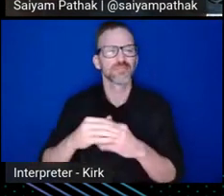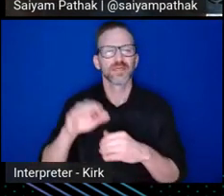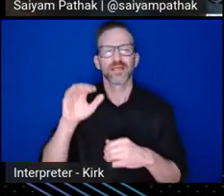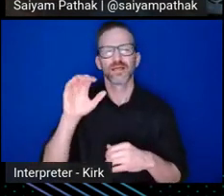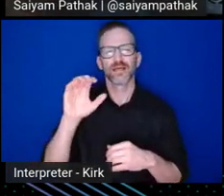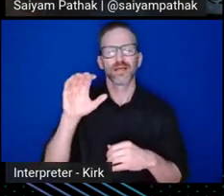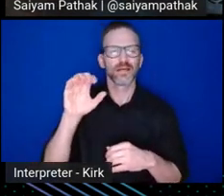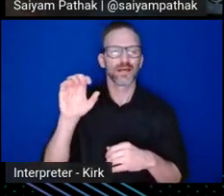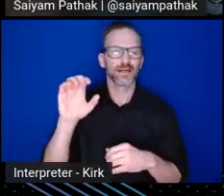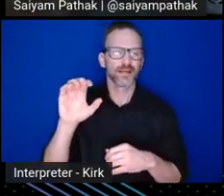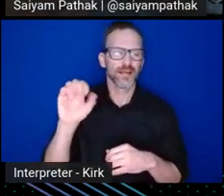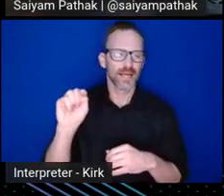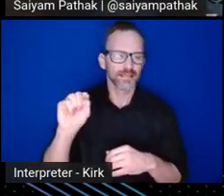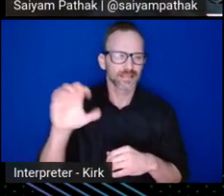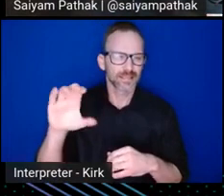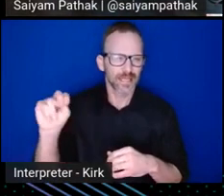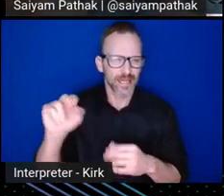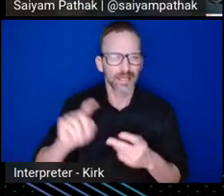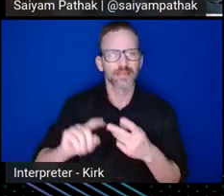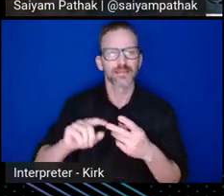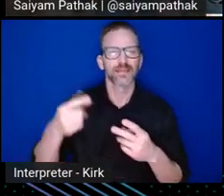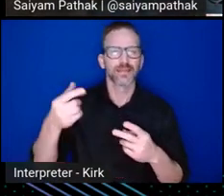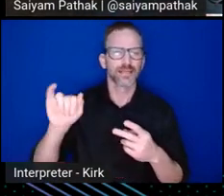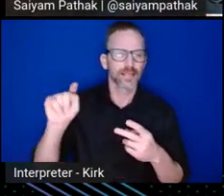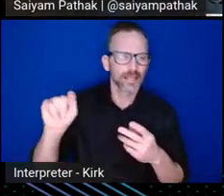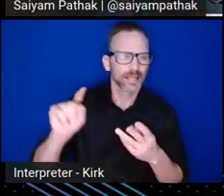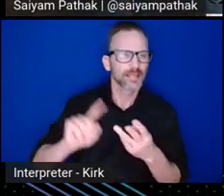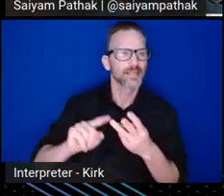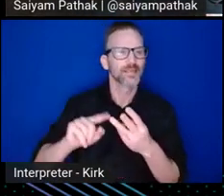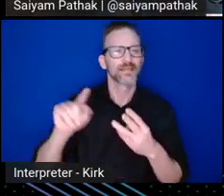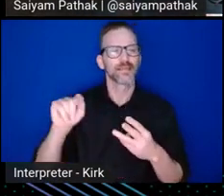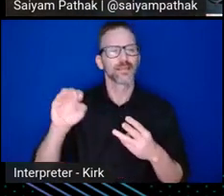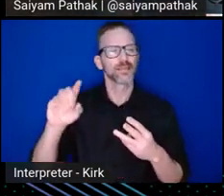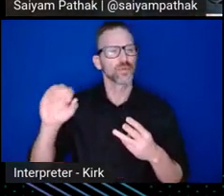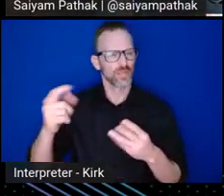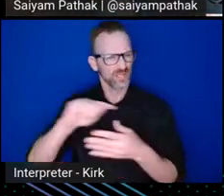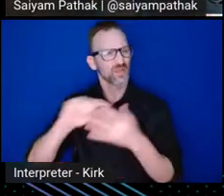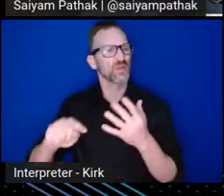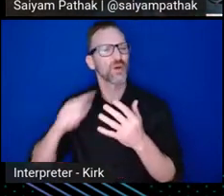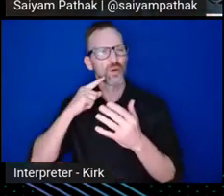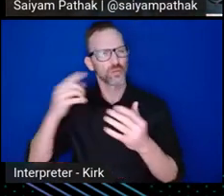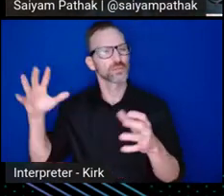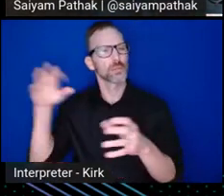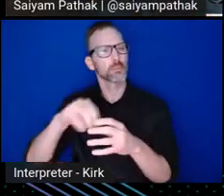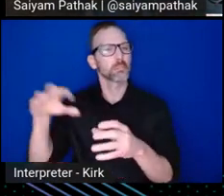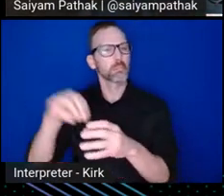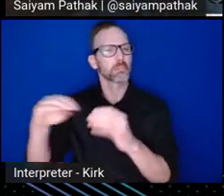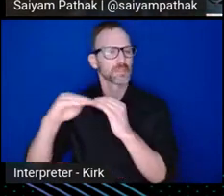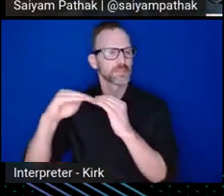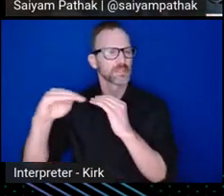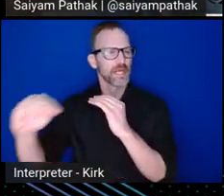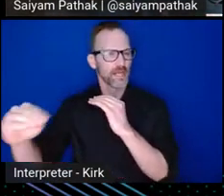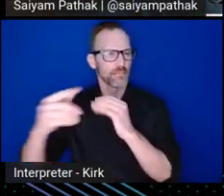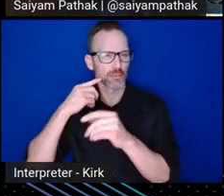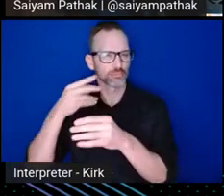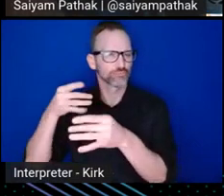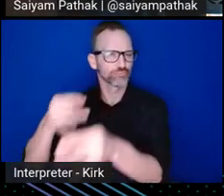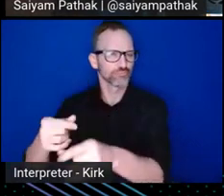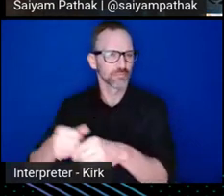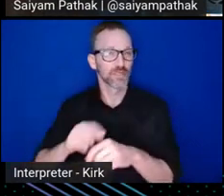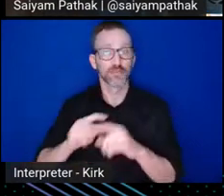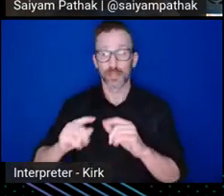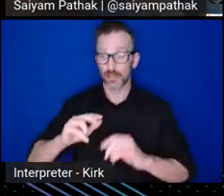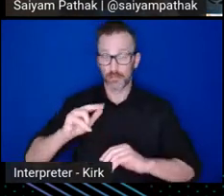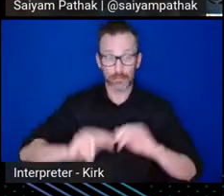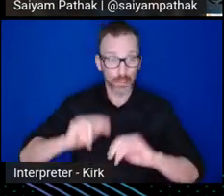Git is what we are using. So some tooling is stabilized, but when it comes to build, deploy,